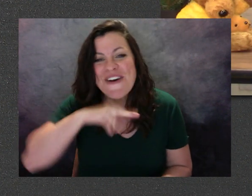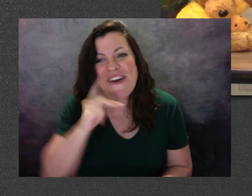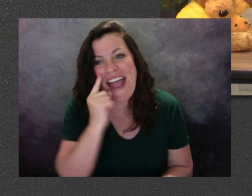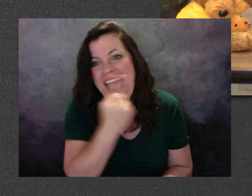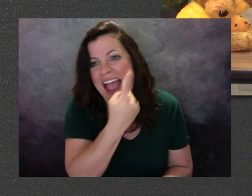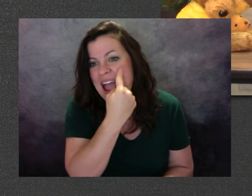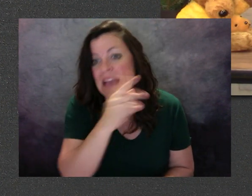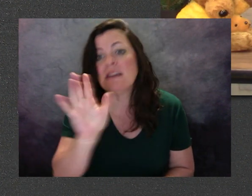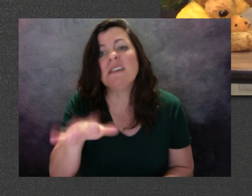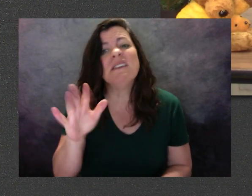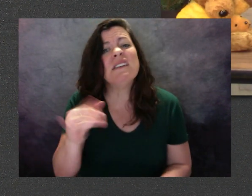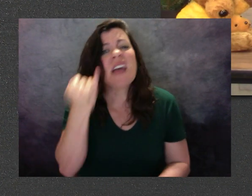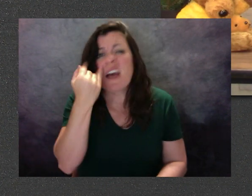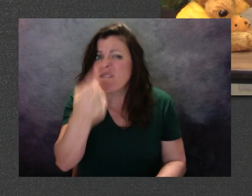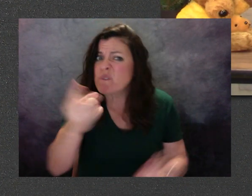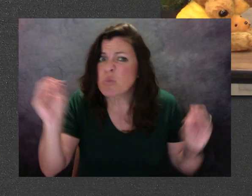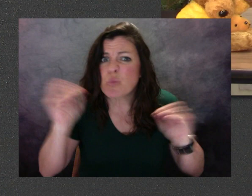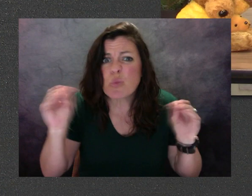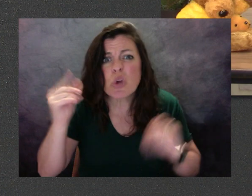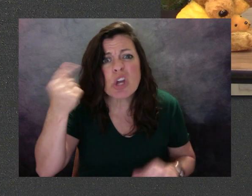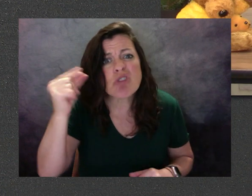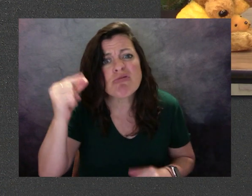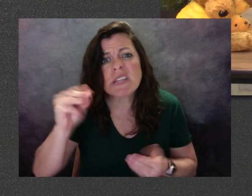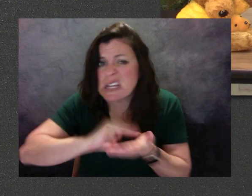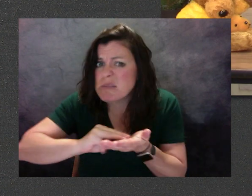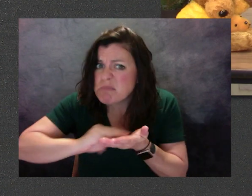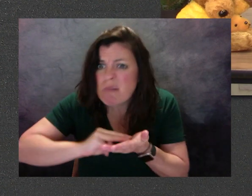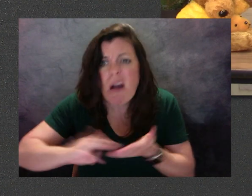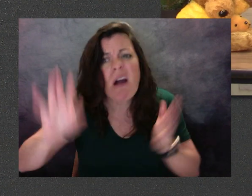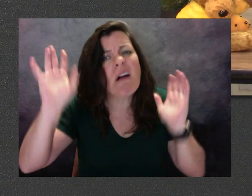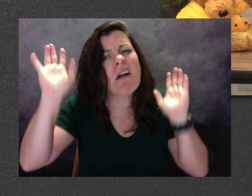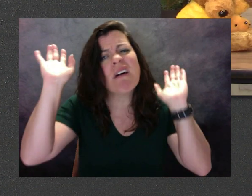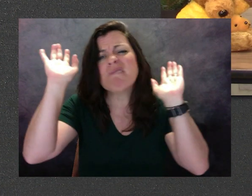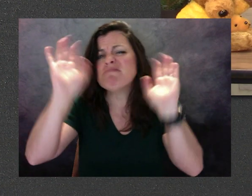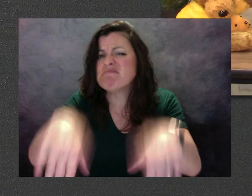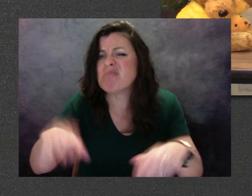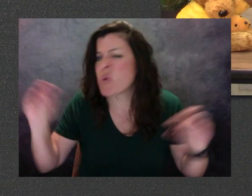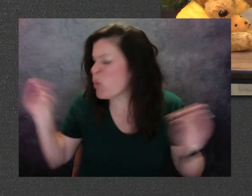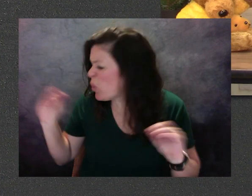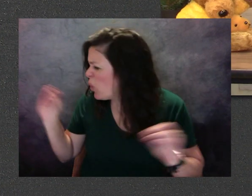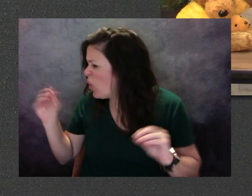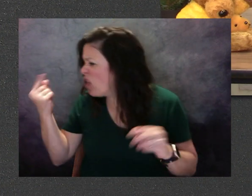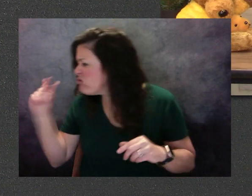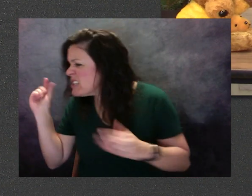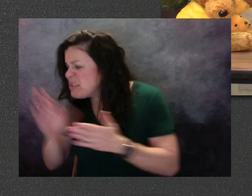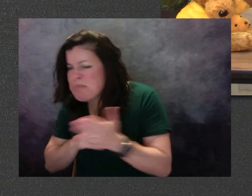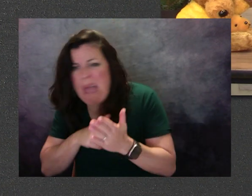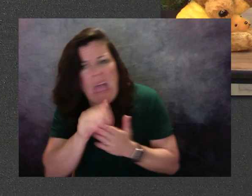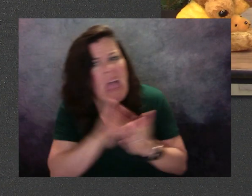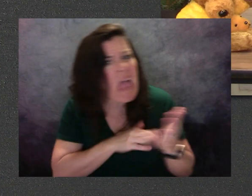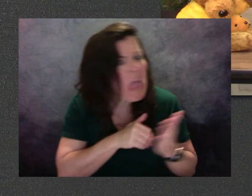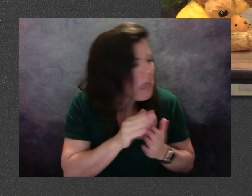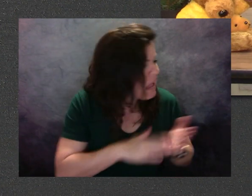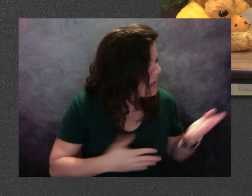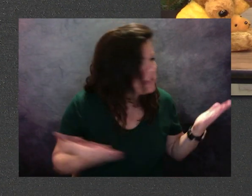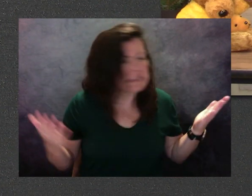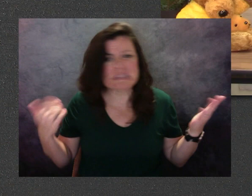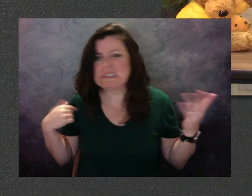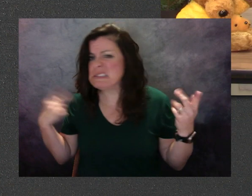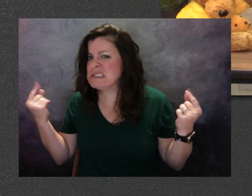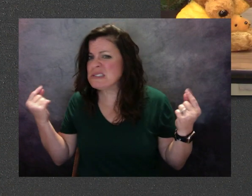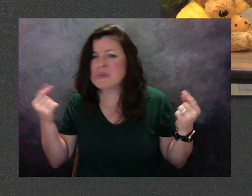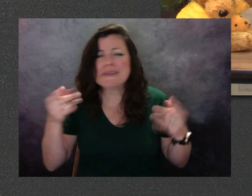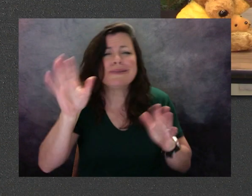crayon or green paint, that's okay too. Your frog can be any color you want. All right, and I'm